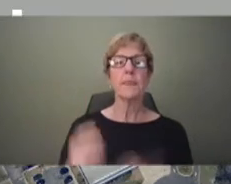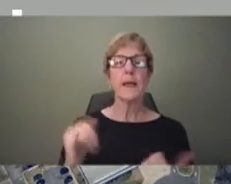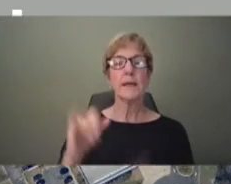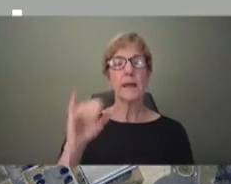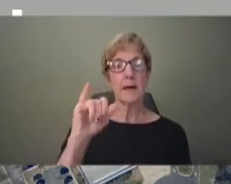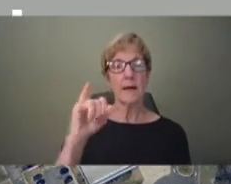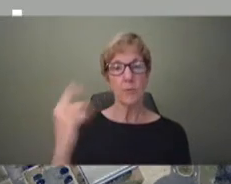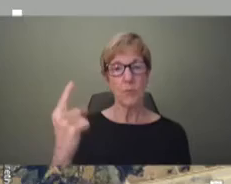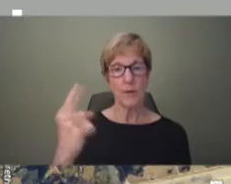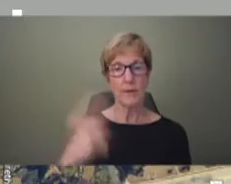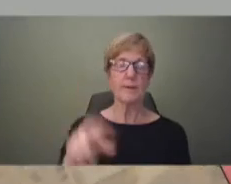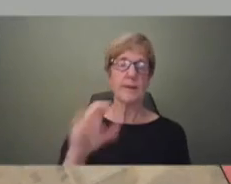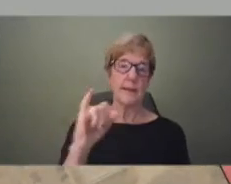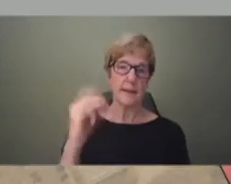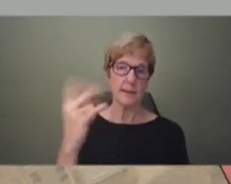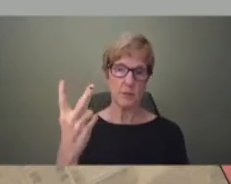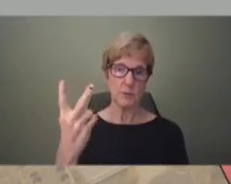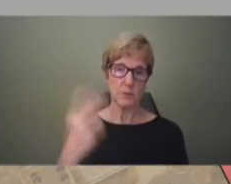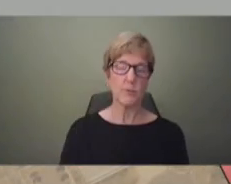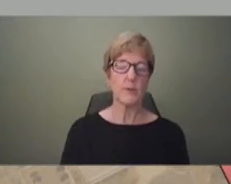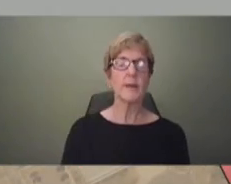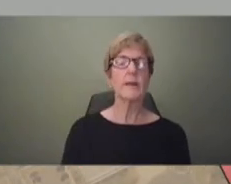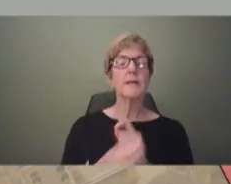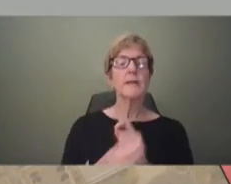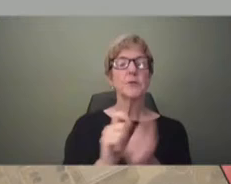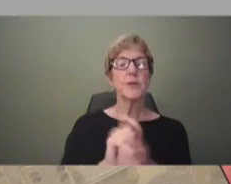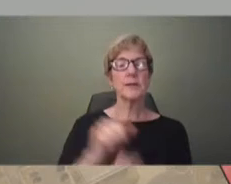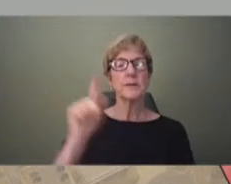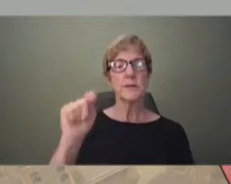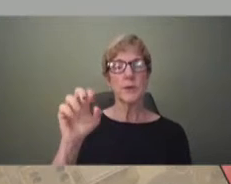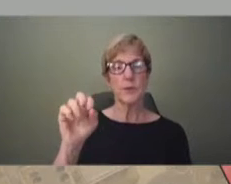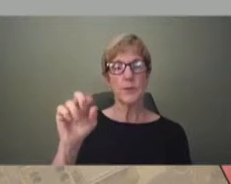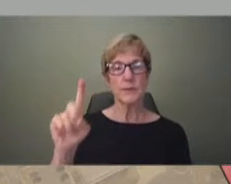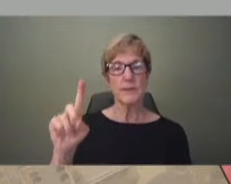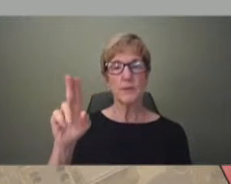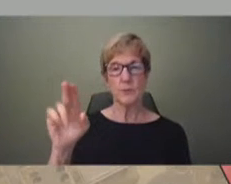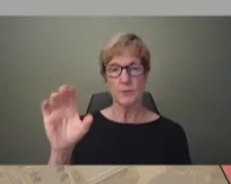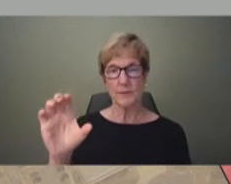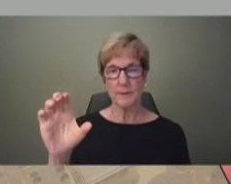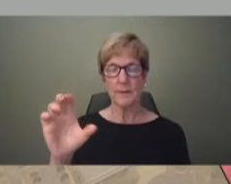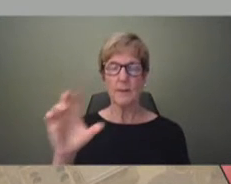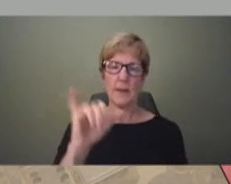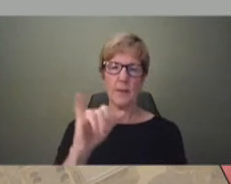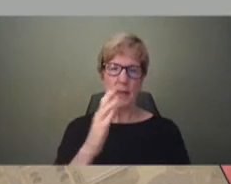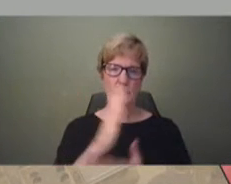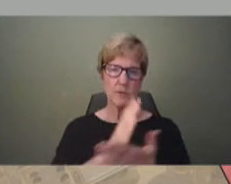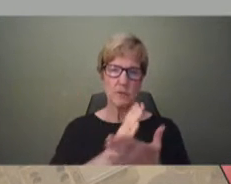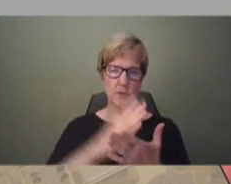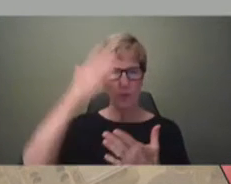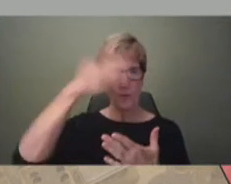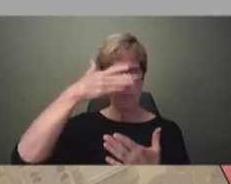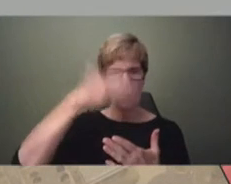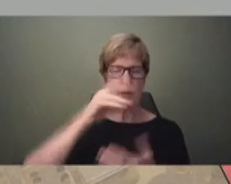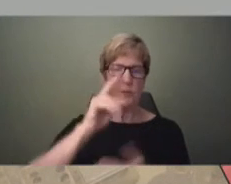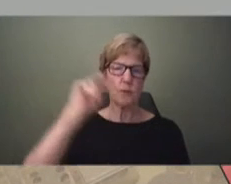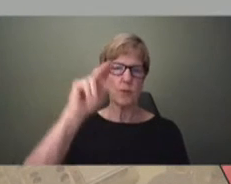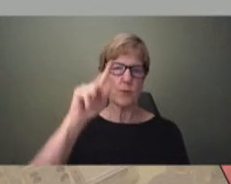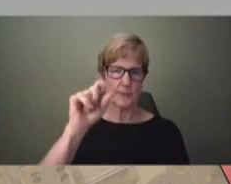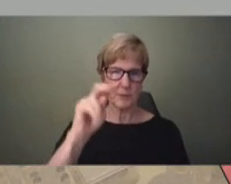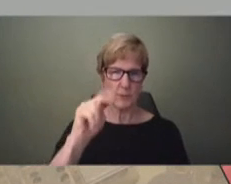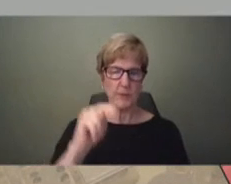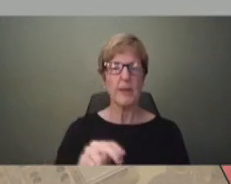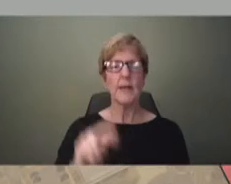I2 and the proposed zoning is for Tod UC that would be the piece uh that's on the front end along North Trion Street and then Tod